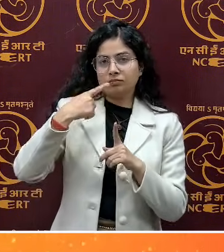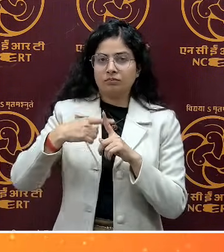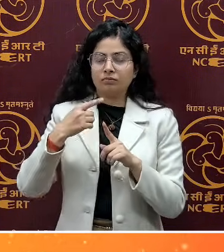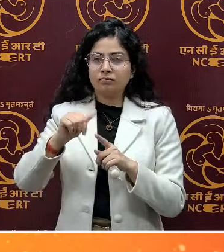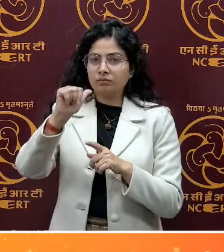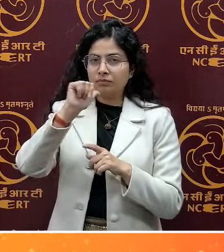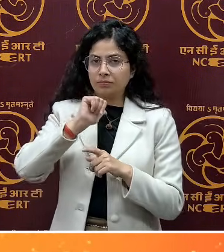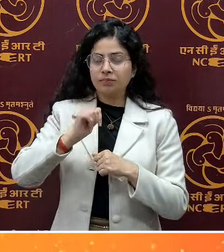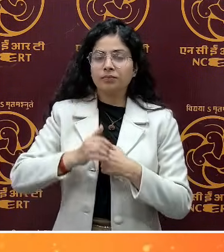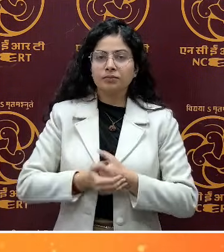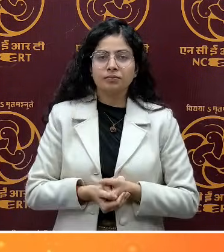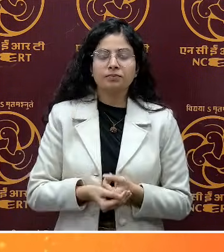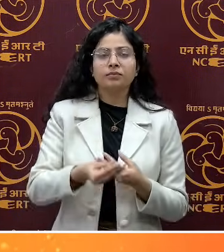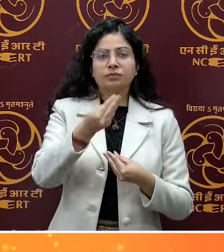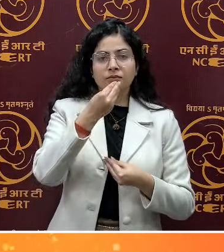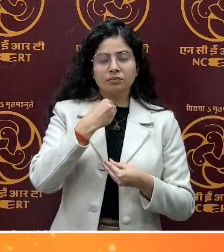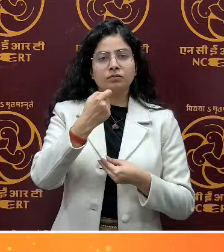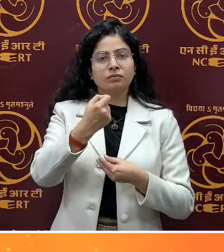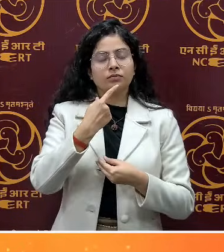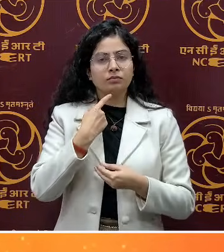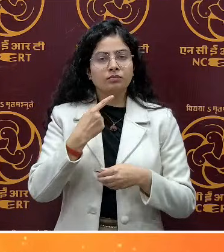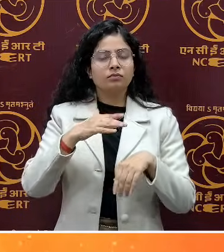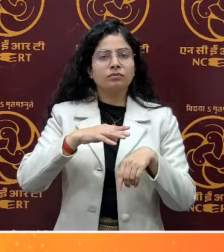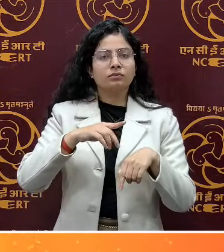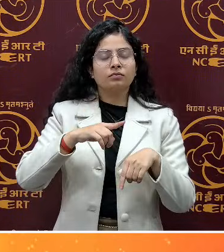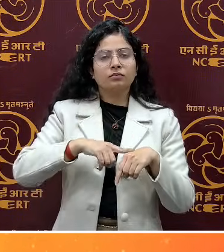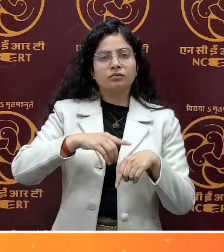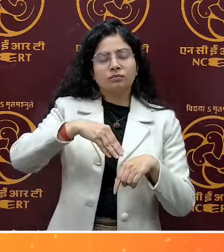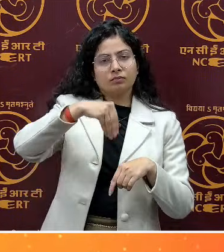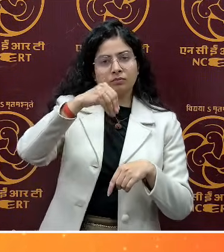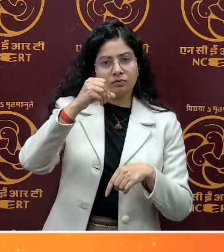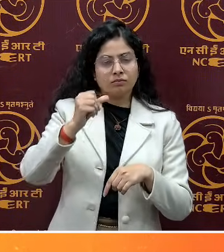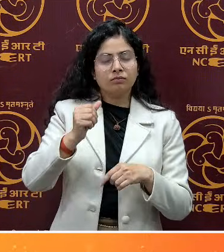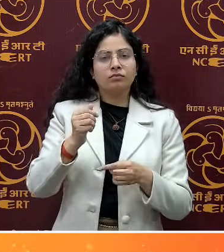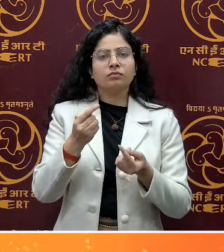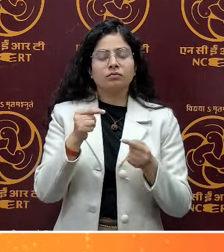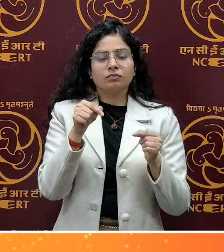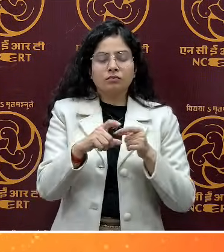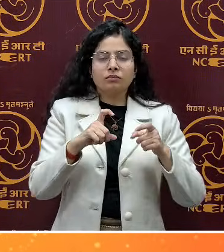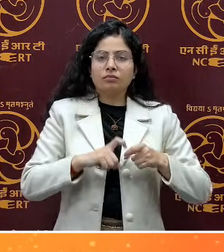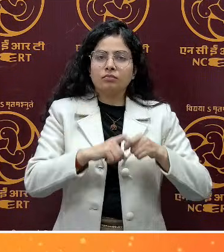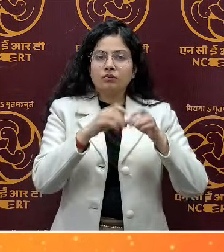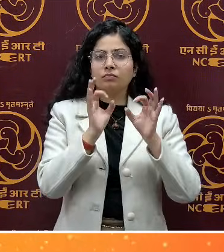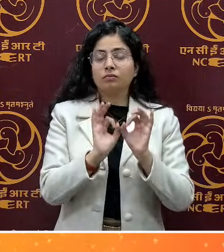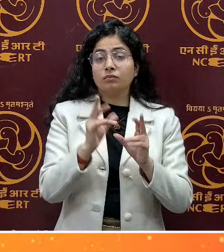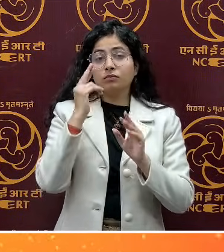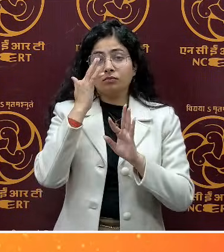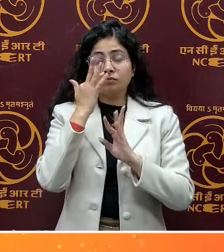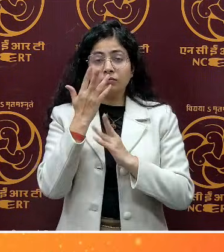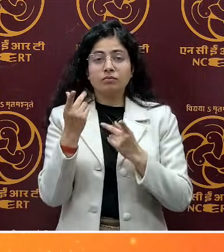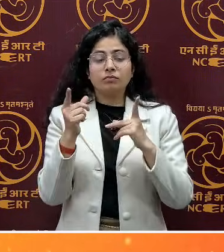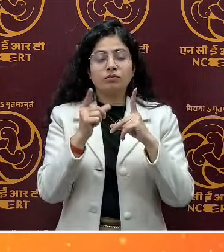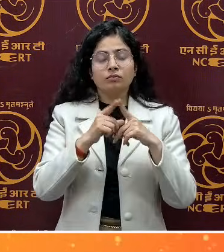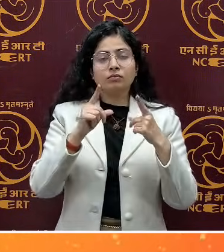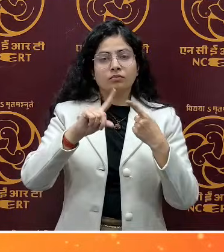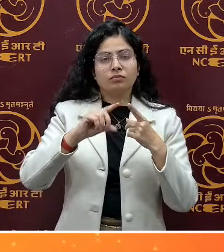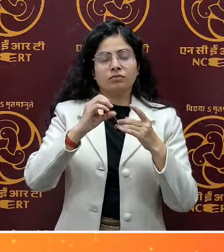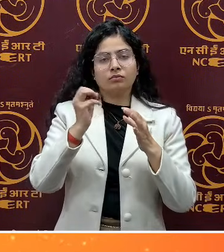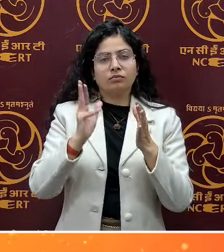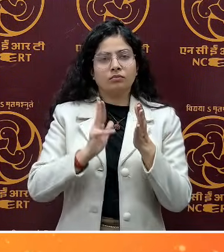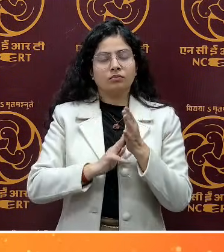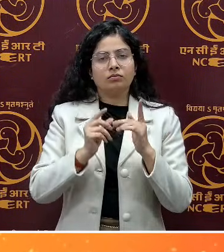get food, medicine, soil fertility gets maintained. Why? Because decomposers, when